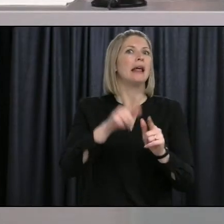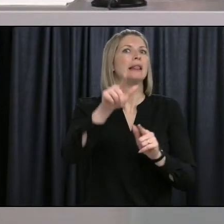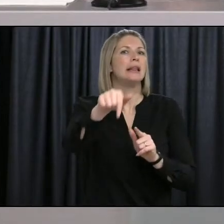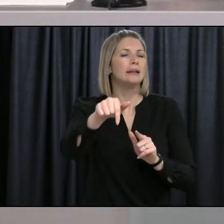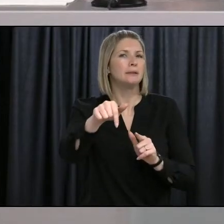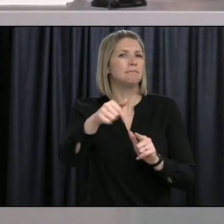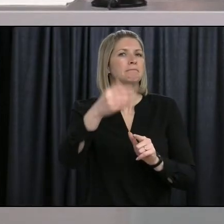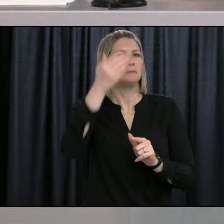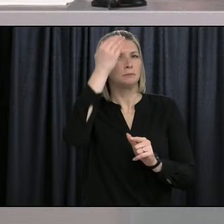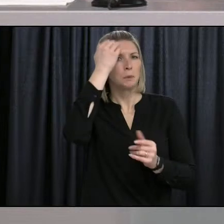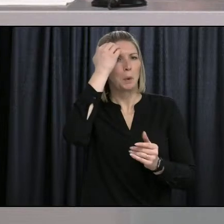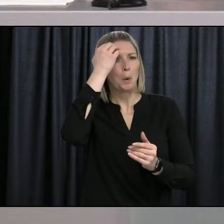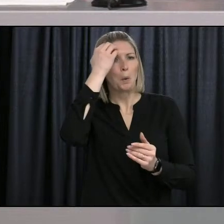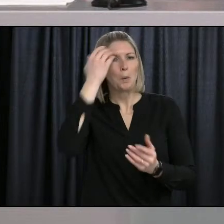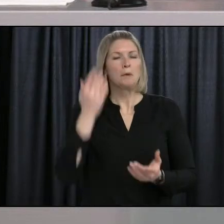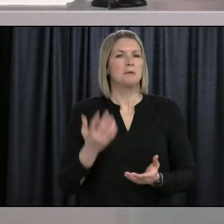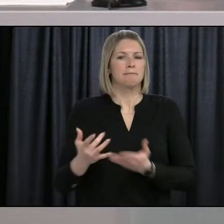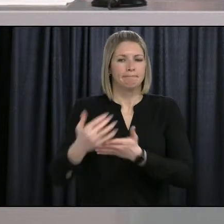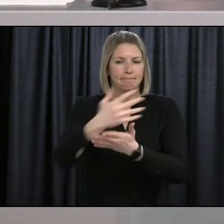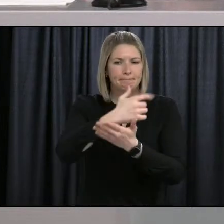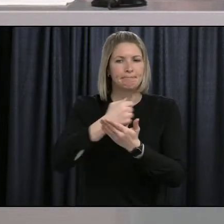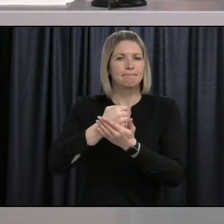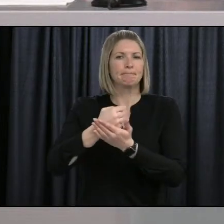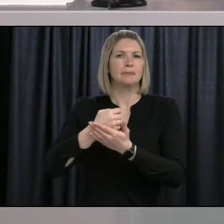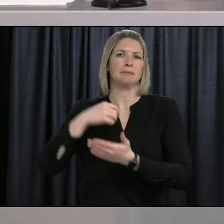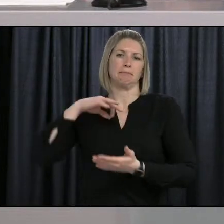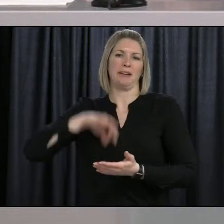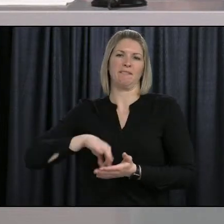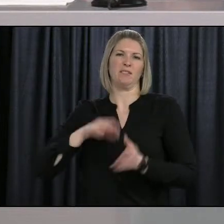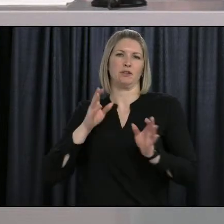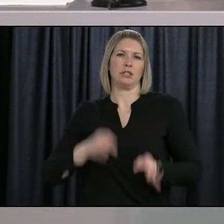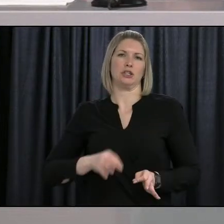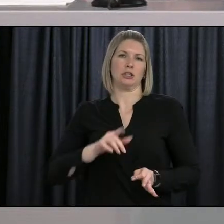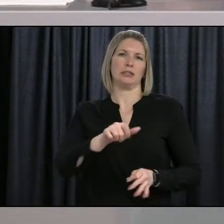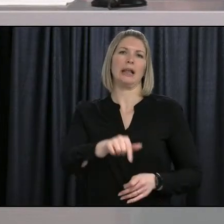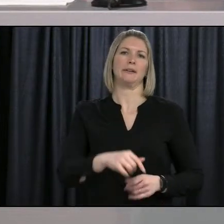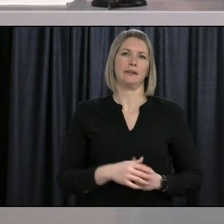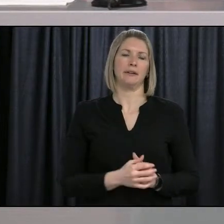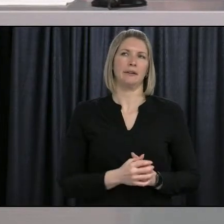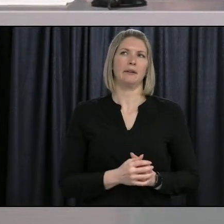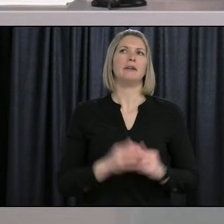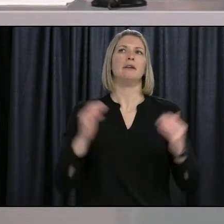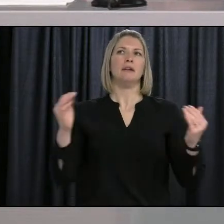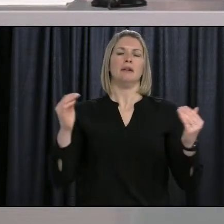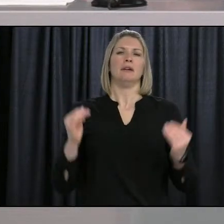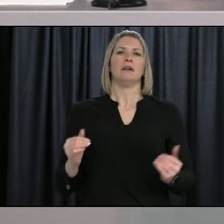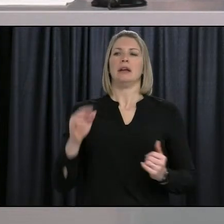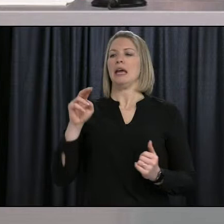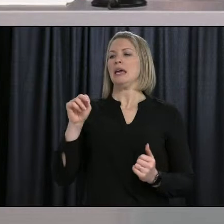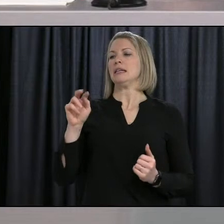Thank you. Our next questions are from Kellyanne Roberts with NTV. Please go ahead.